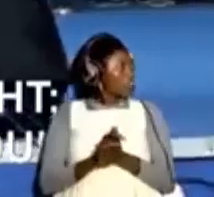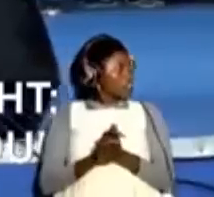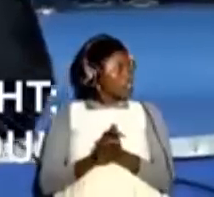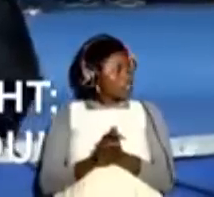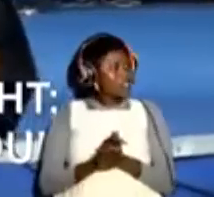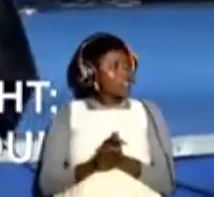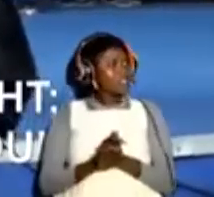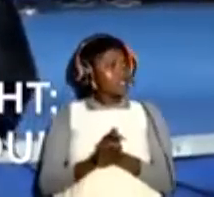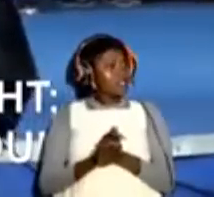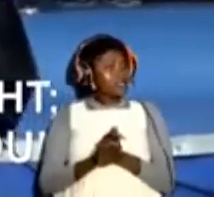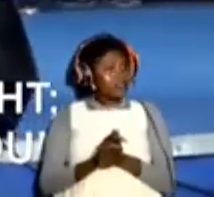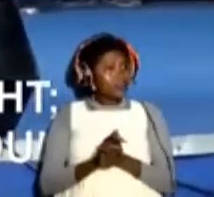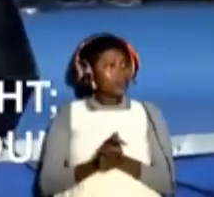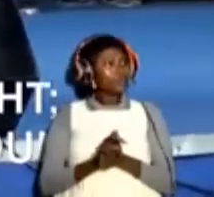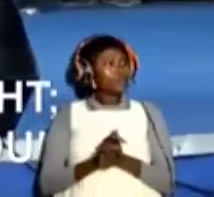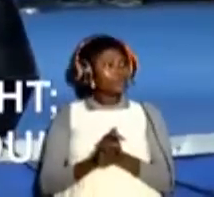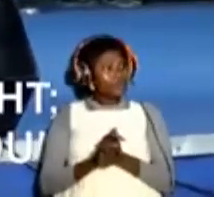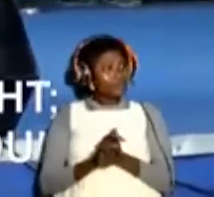some may dwell